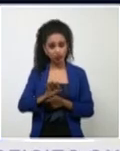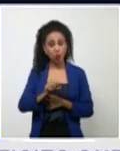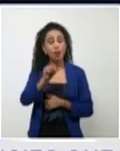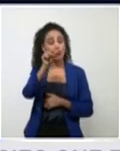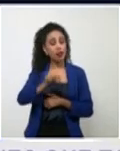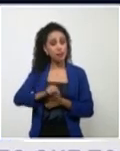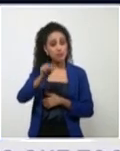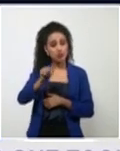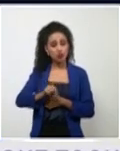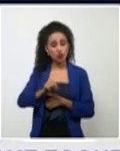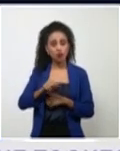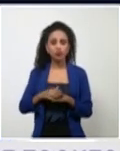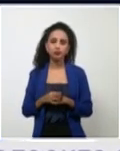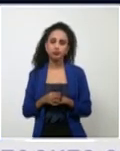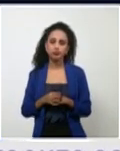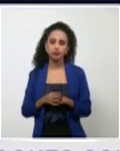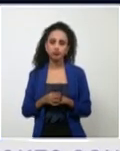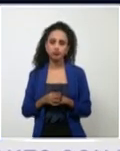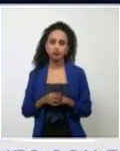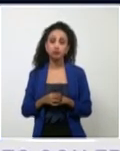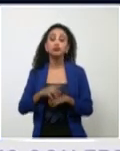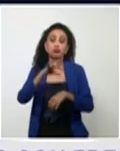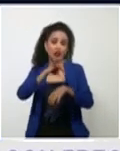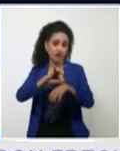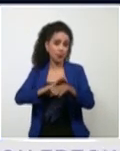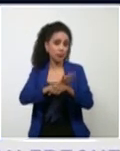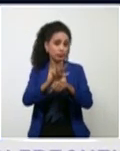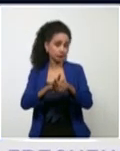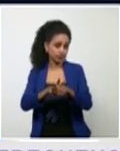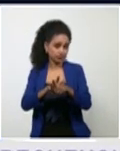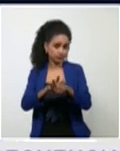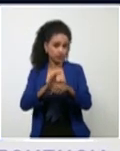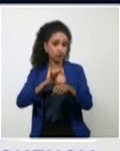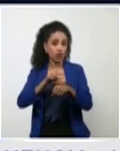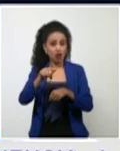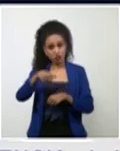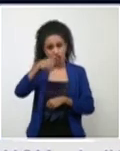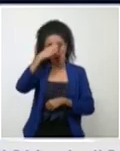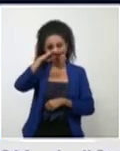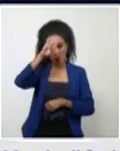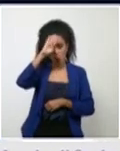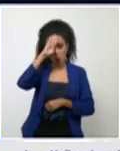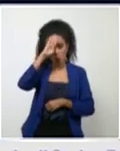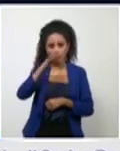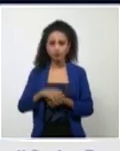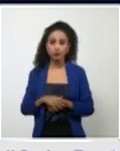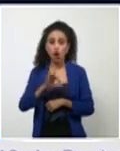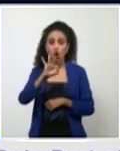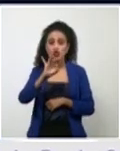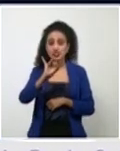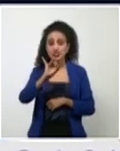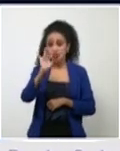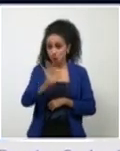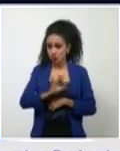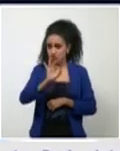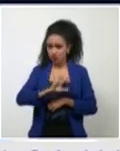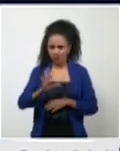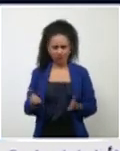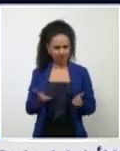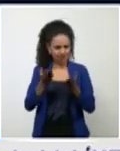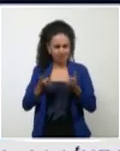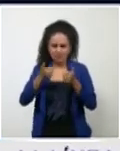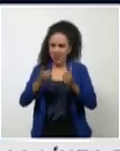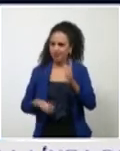have been diagnosed with COVID in Cuba have already recovered, and they are now discharged,